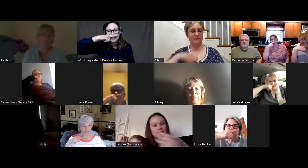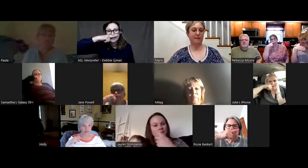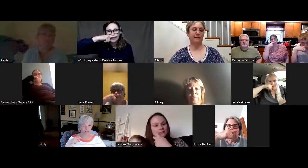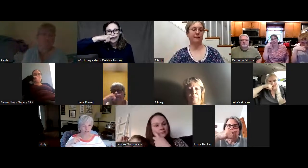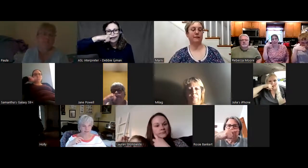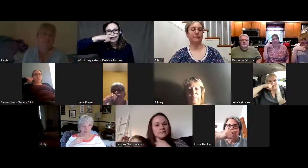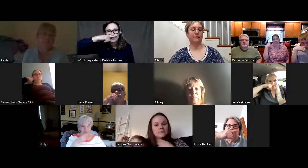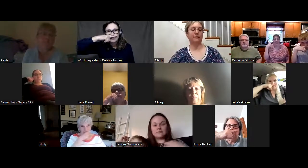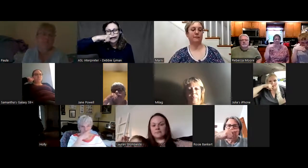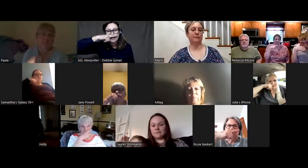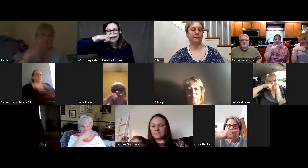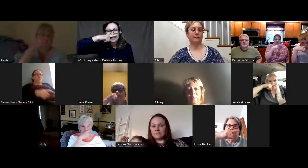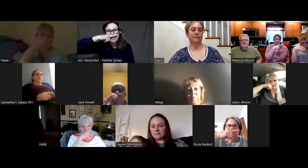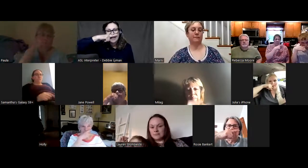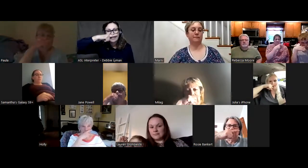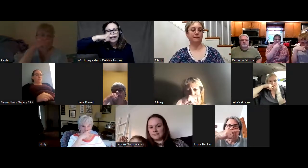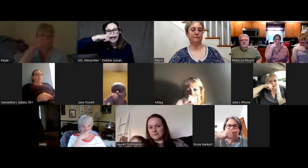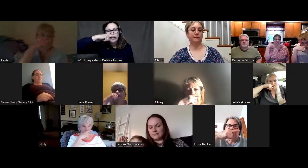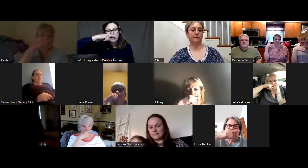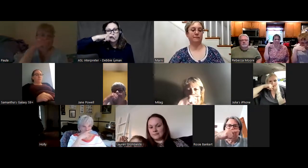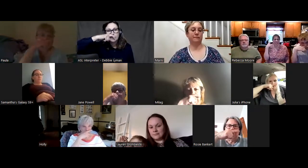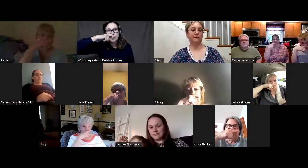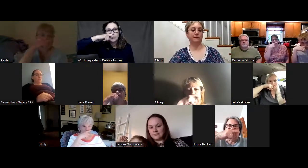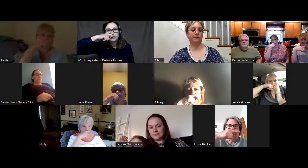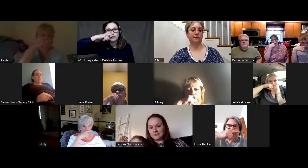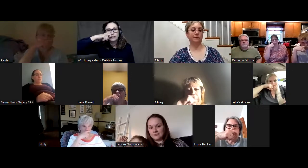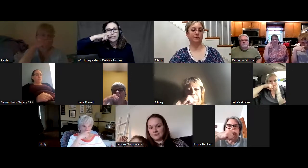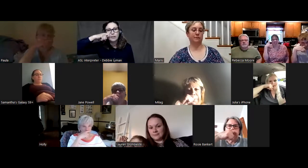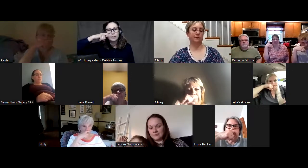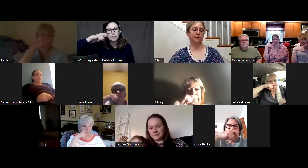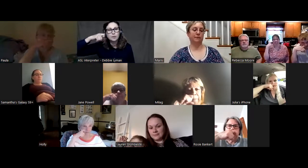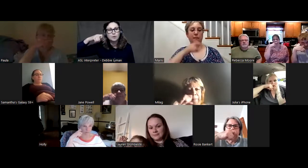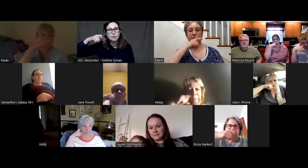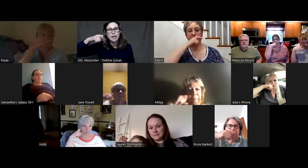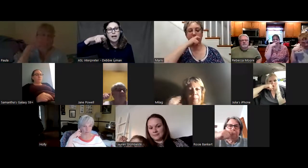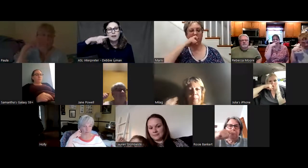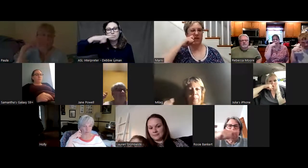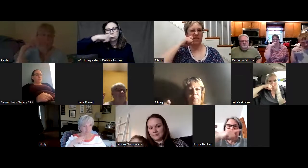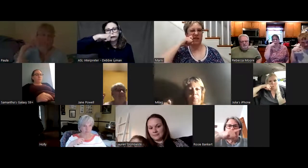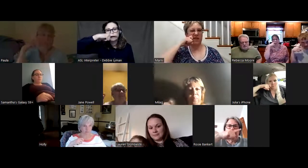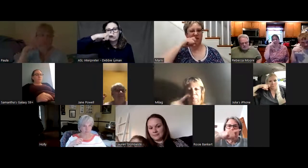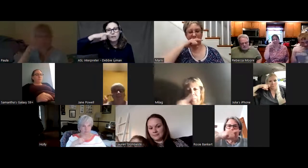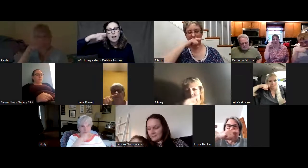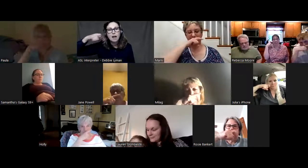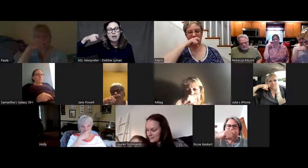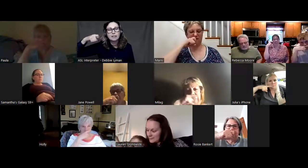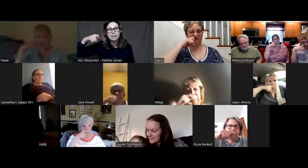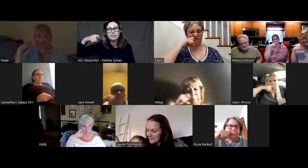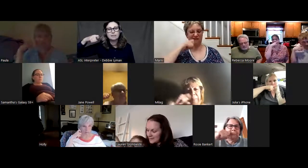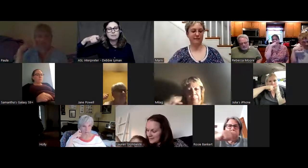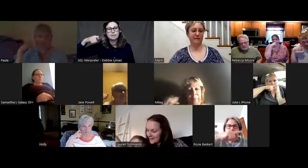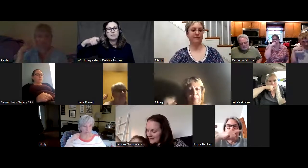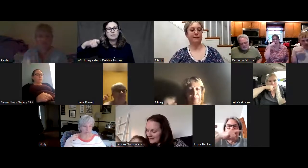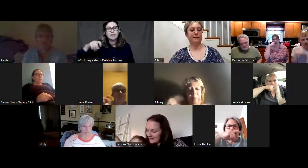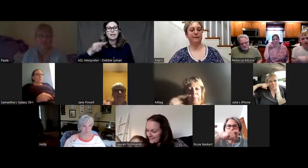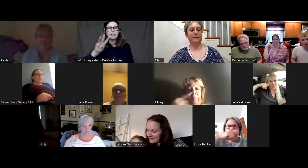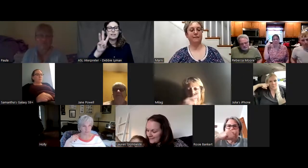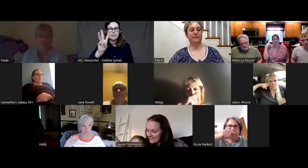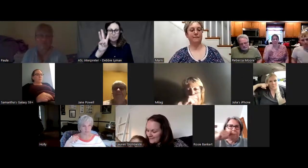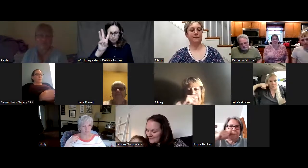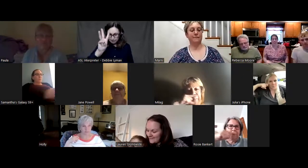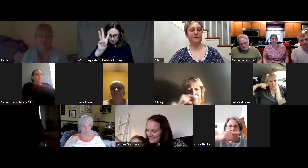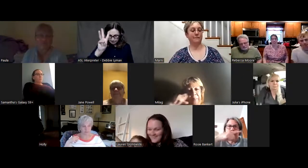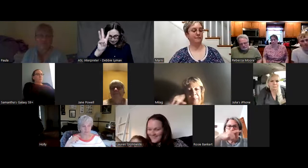fingers under your nose, like a mustache, and then you bend your finger and you pull out. Ugly.